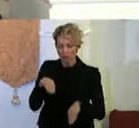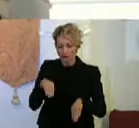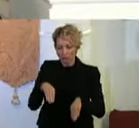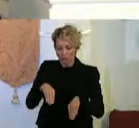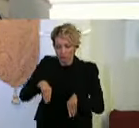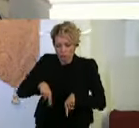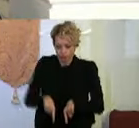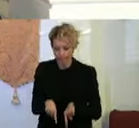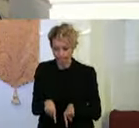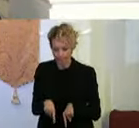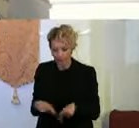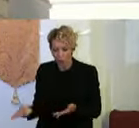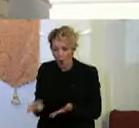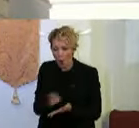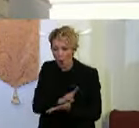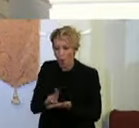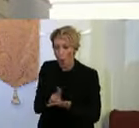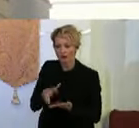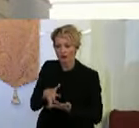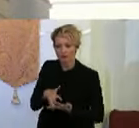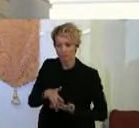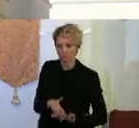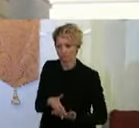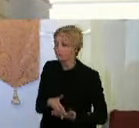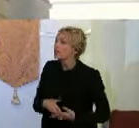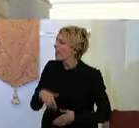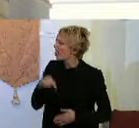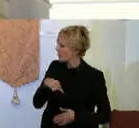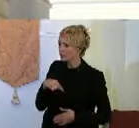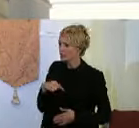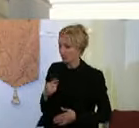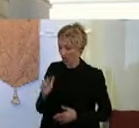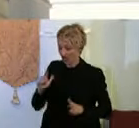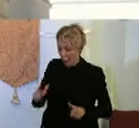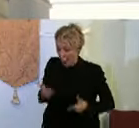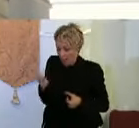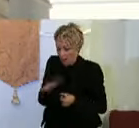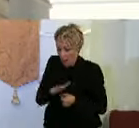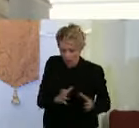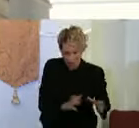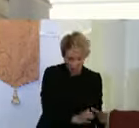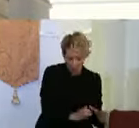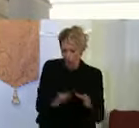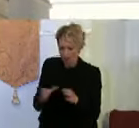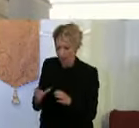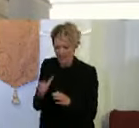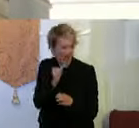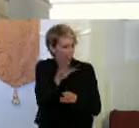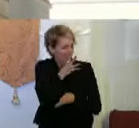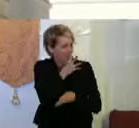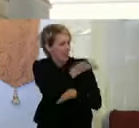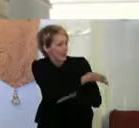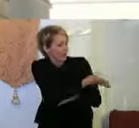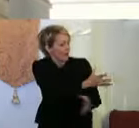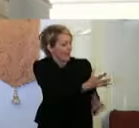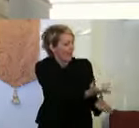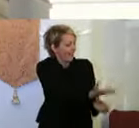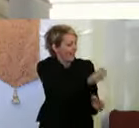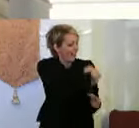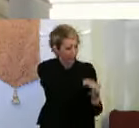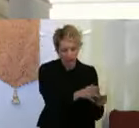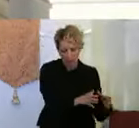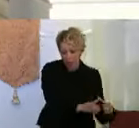ground, as we bring our whole lives into this place, the invitation not to leave anything outside, but to bring it